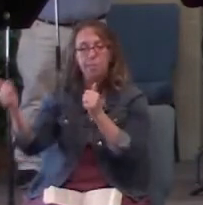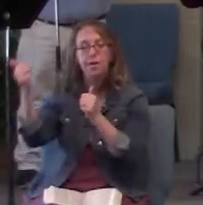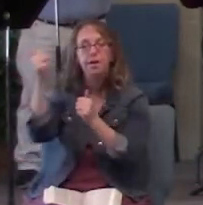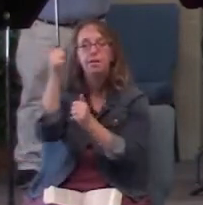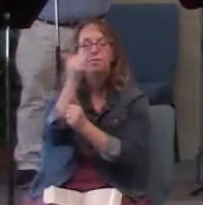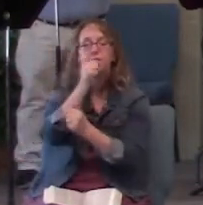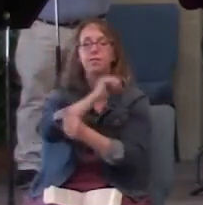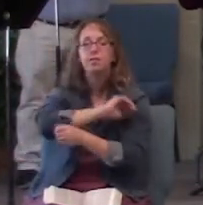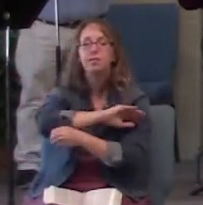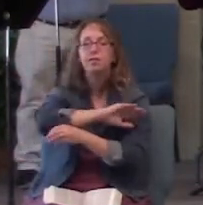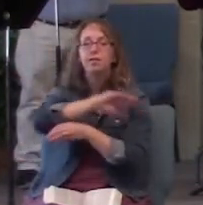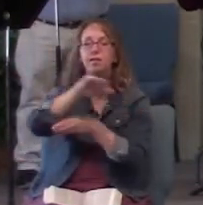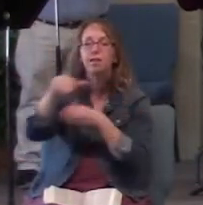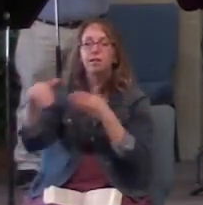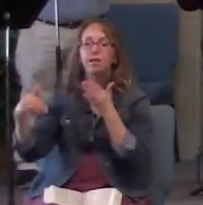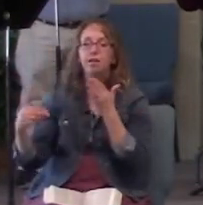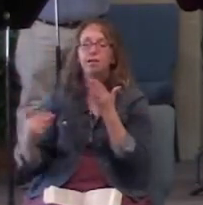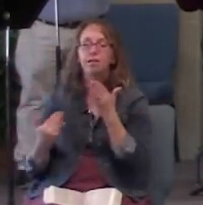above all.